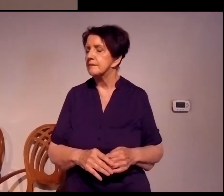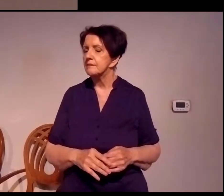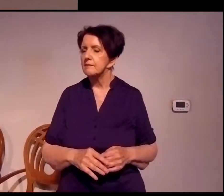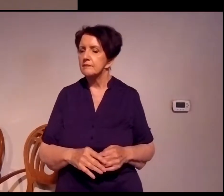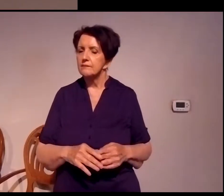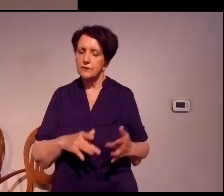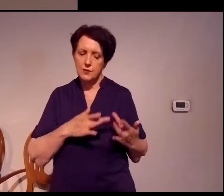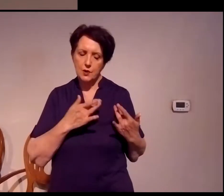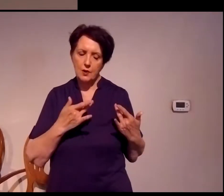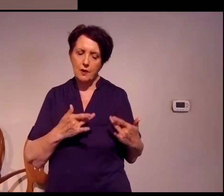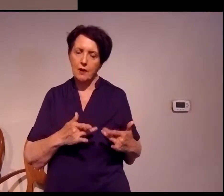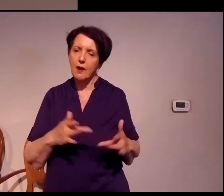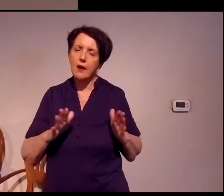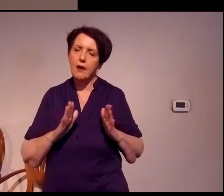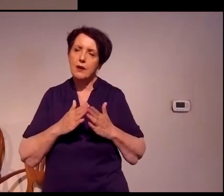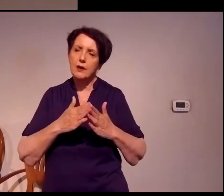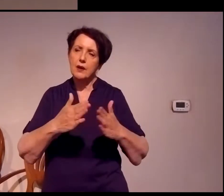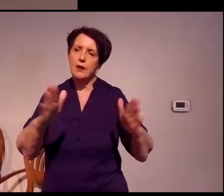Open your